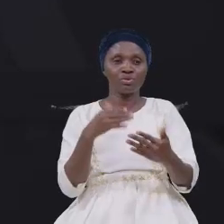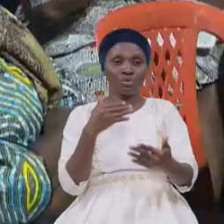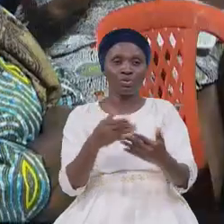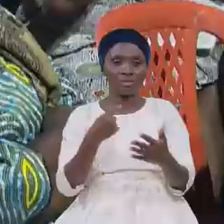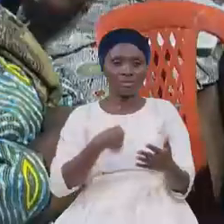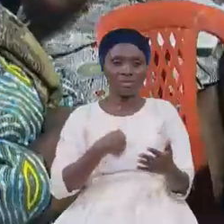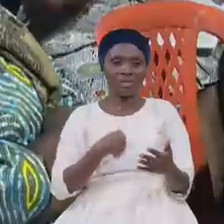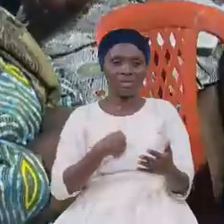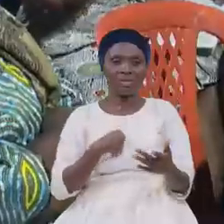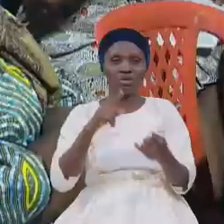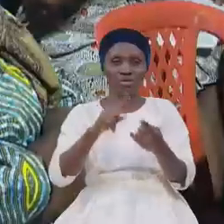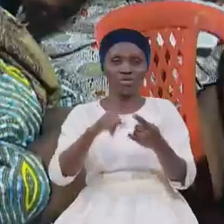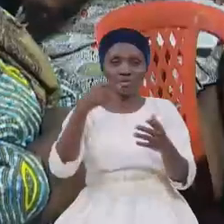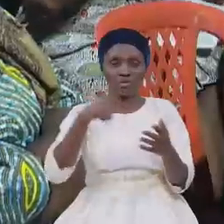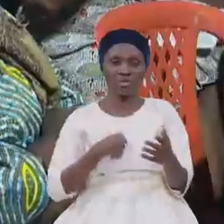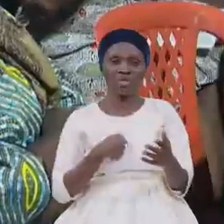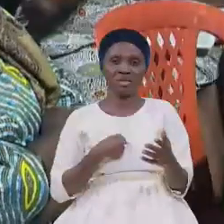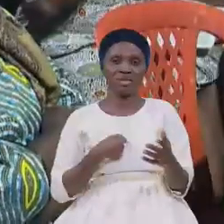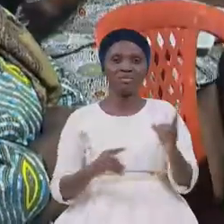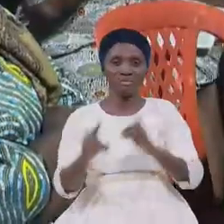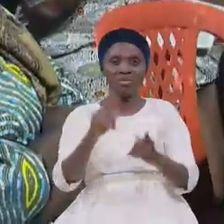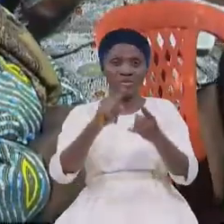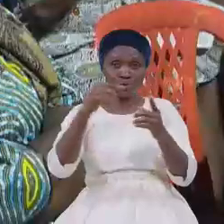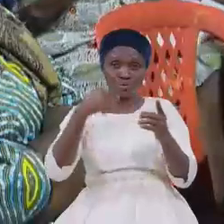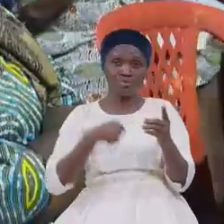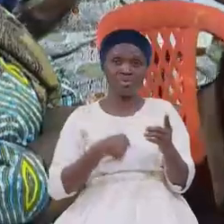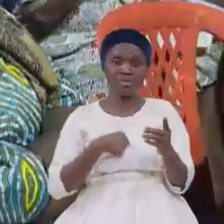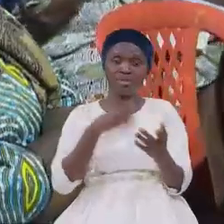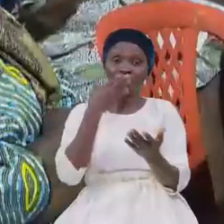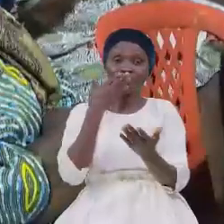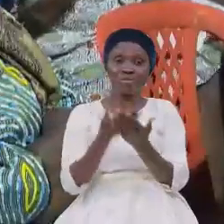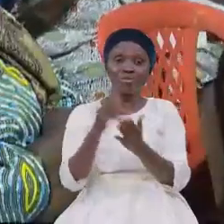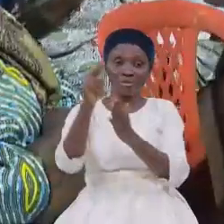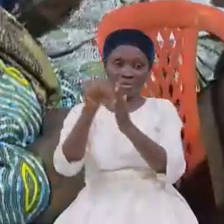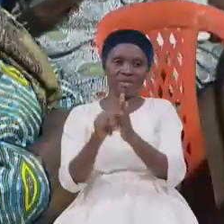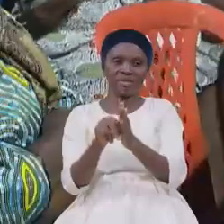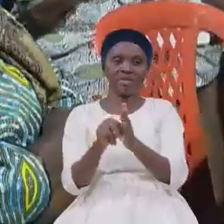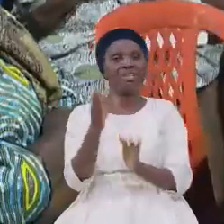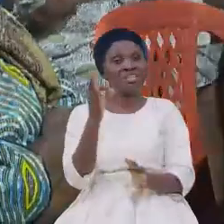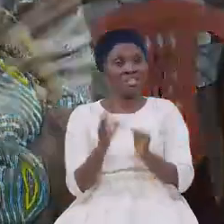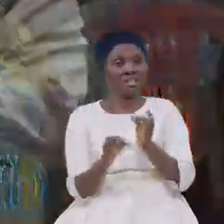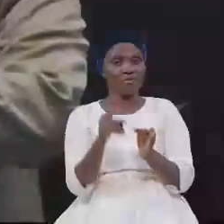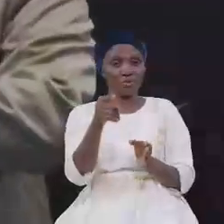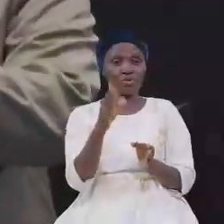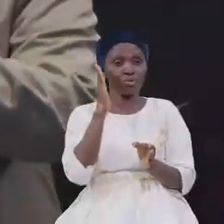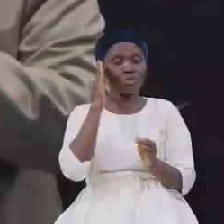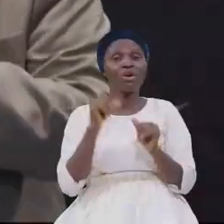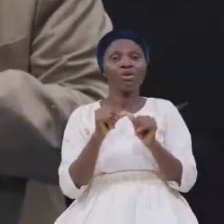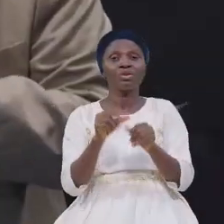toward me, goodness, if thou continue in his